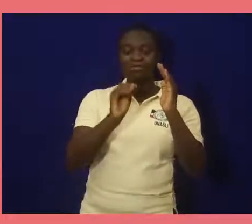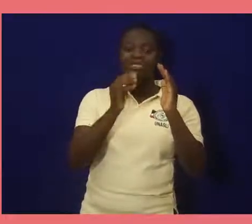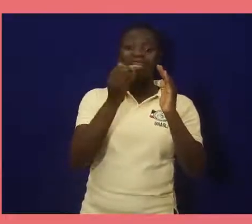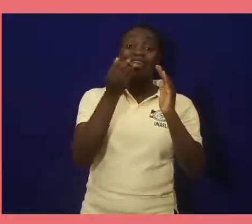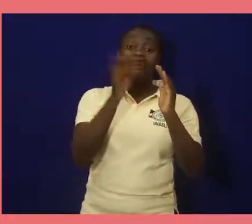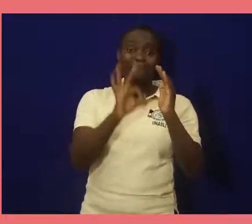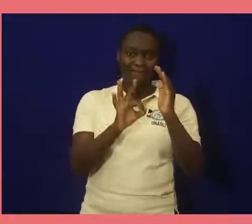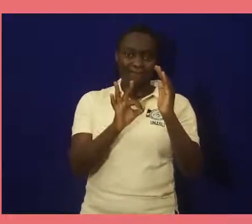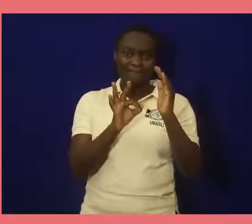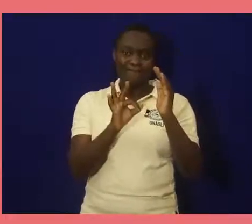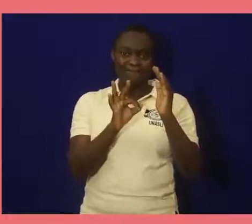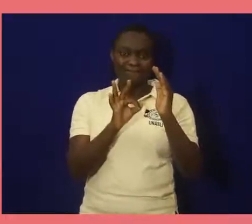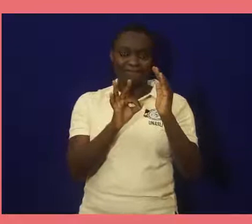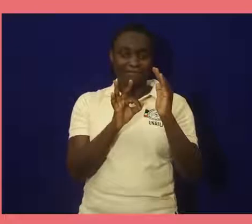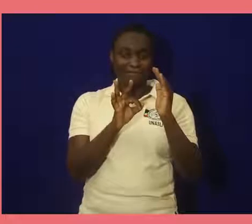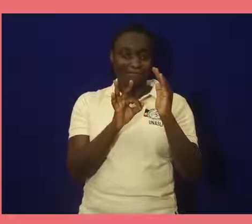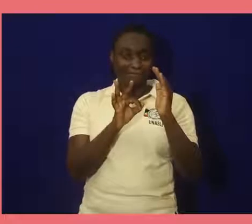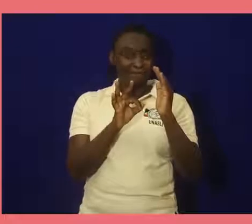as F.